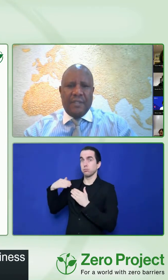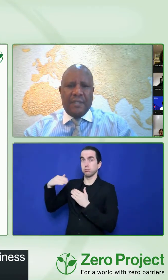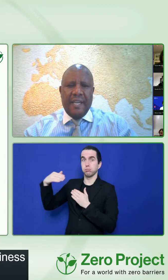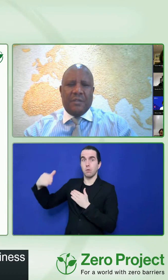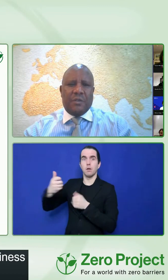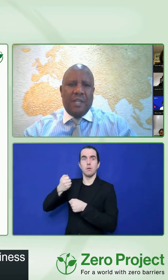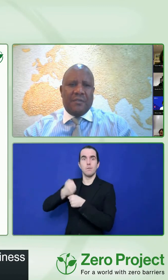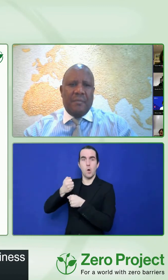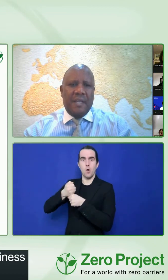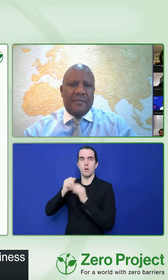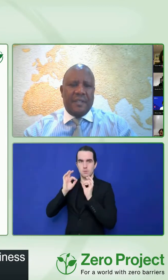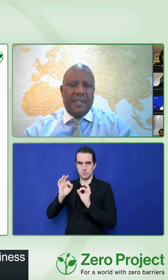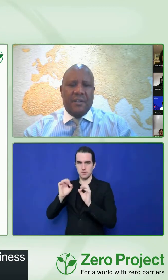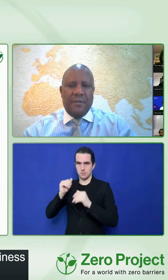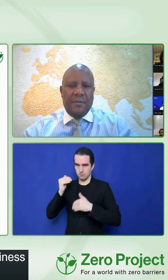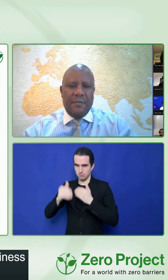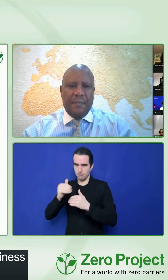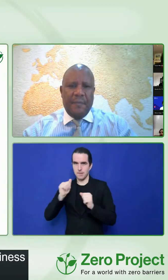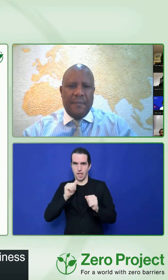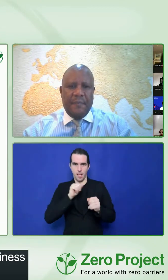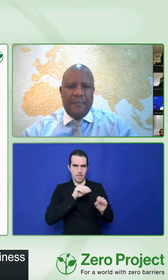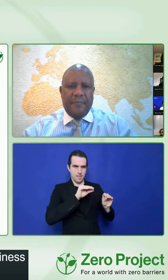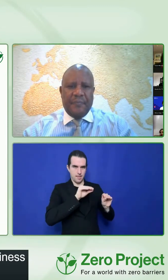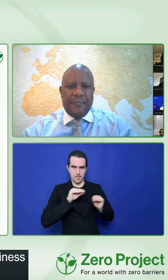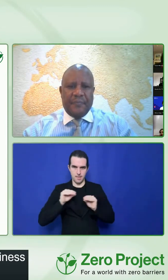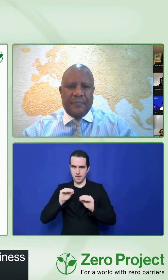and profits as we transform lives. Thank you.